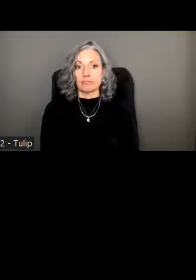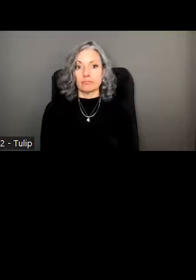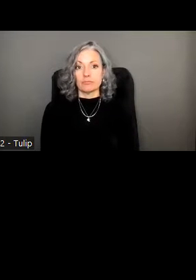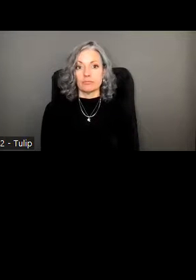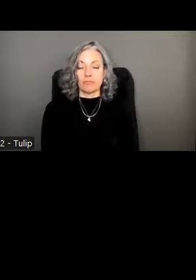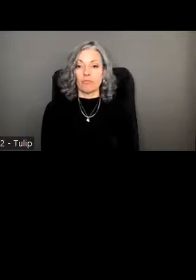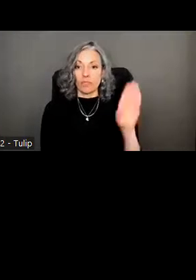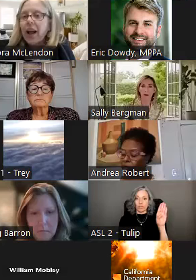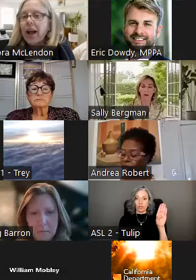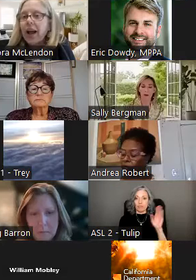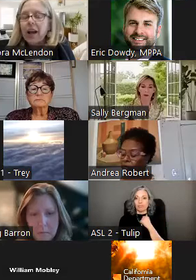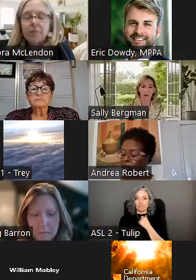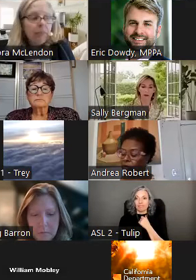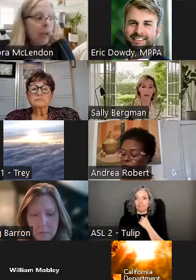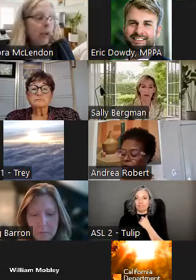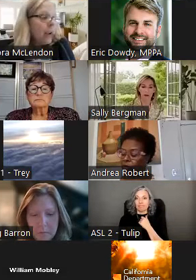Barbara, what do you think?